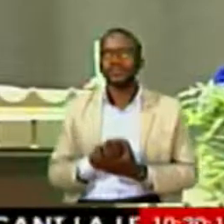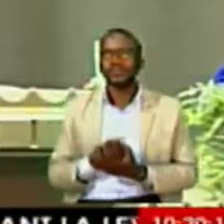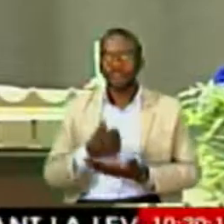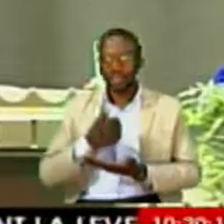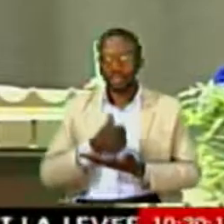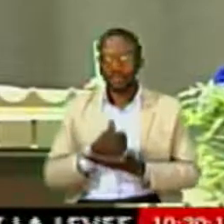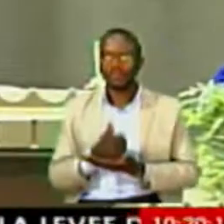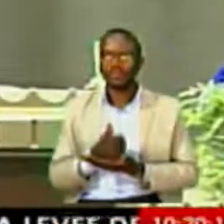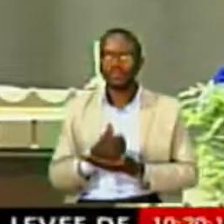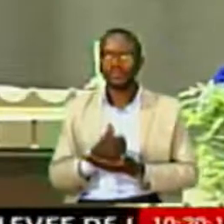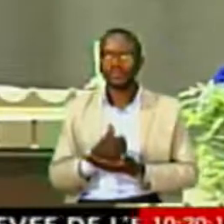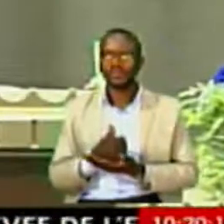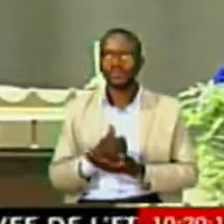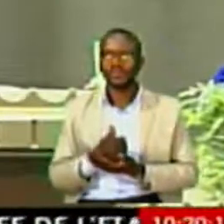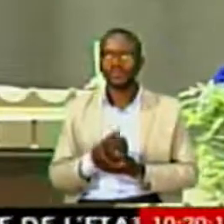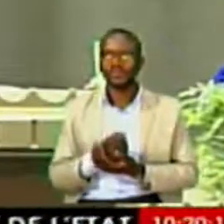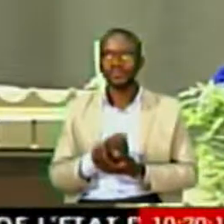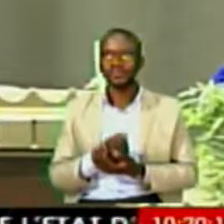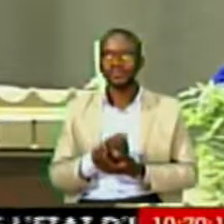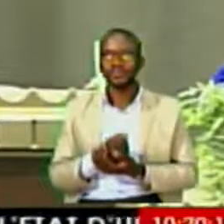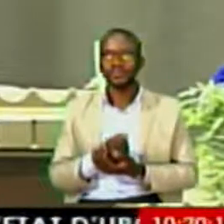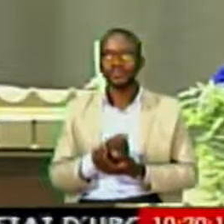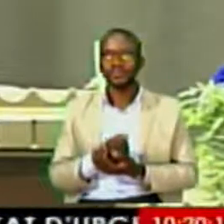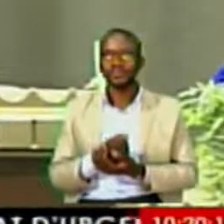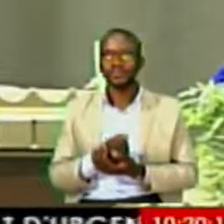Amen. Amen.